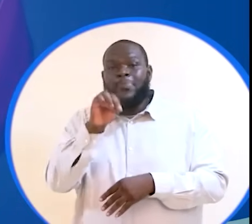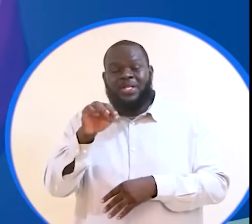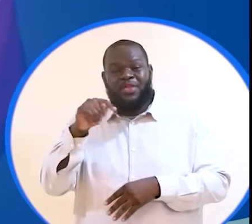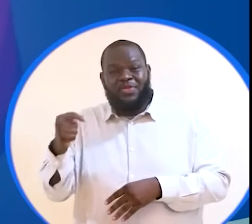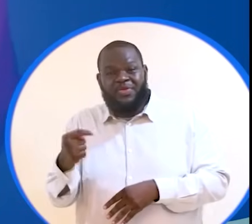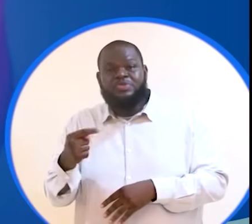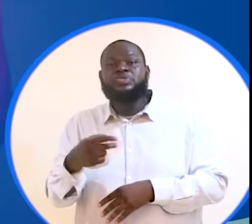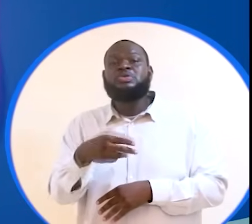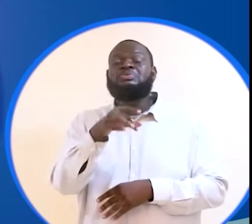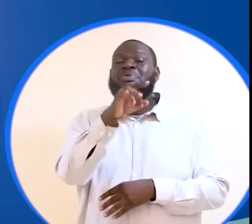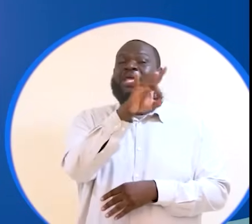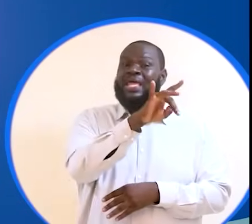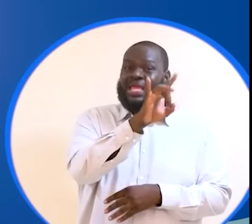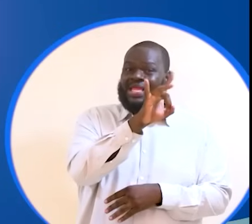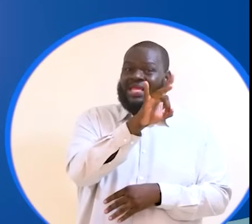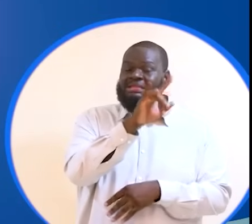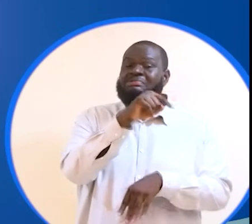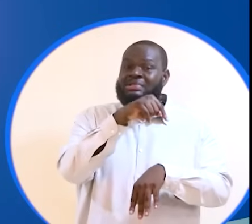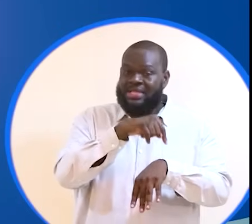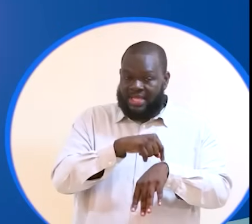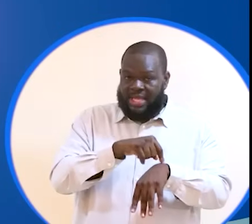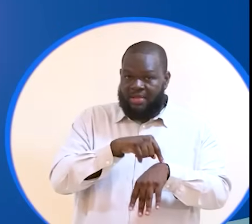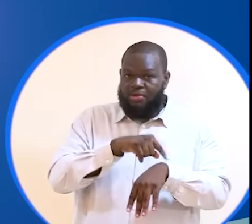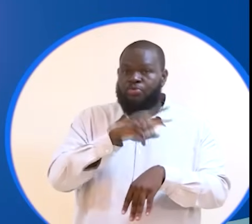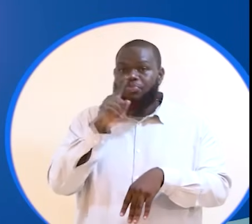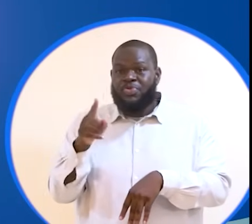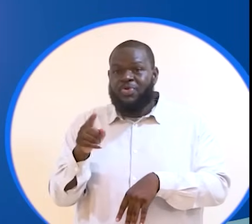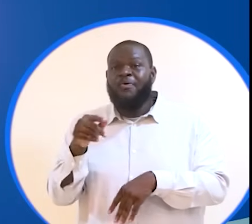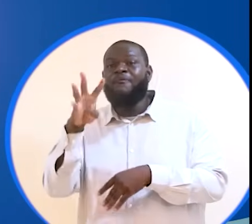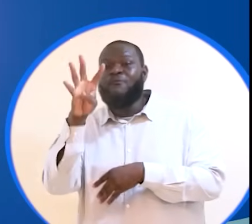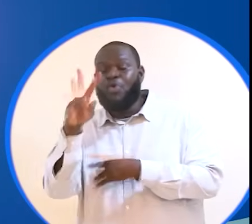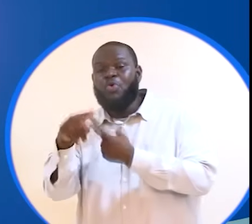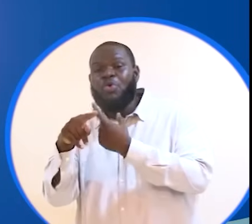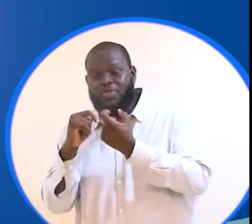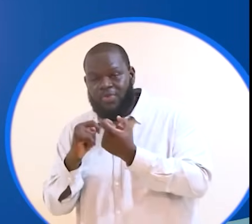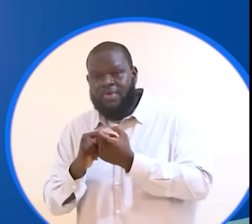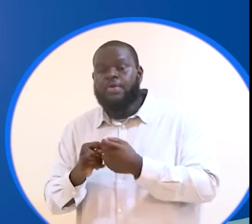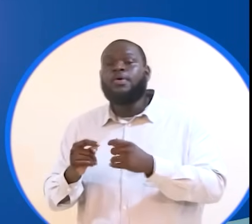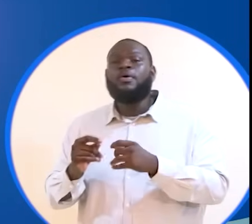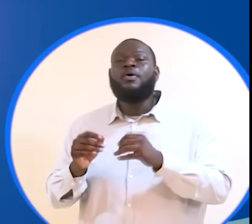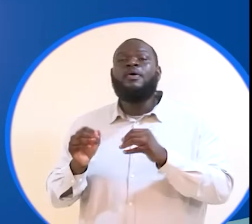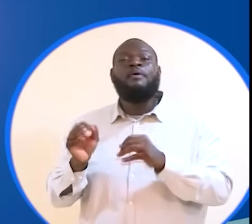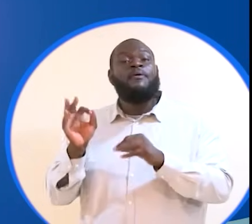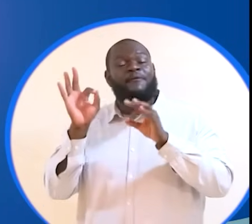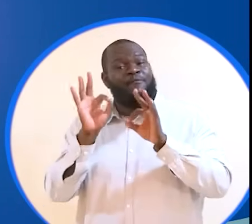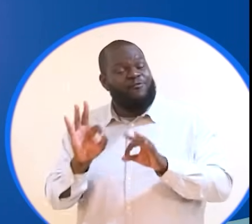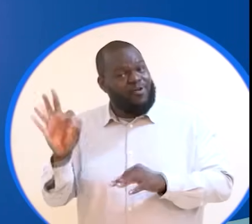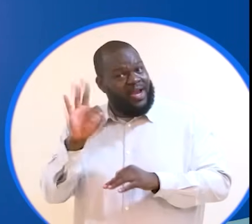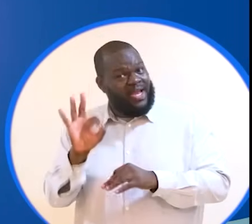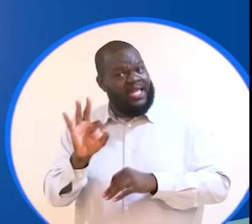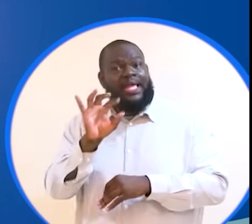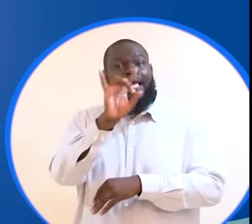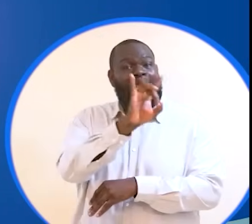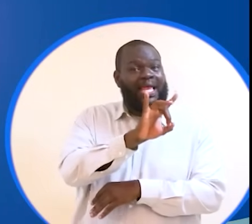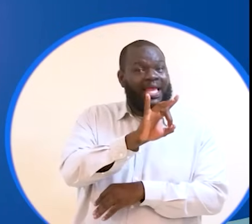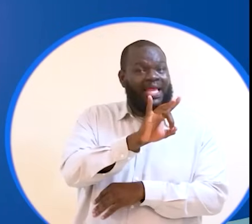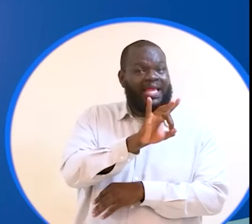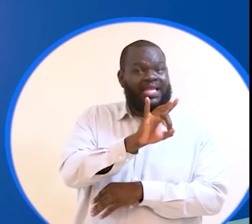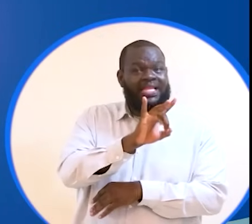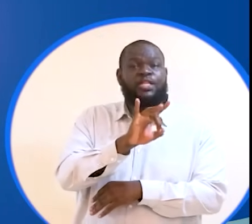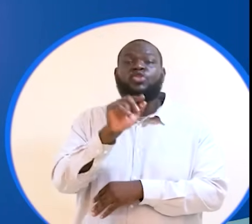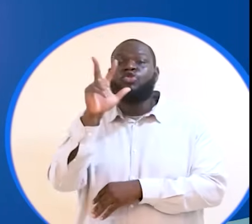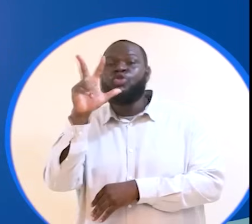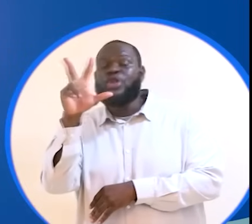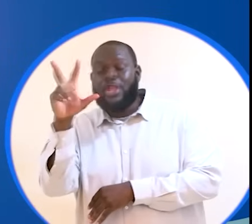Thursday, 8 to 12 hours, 13 hours to 16 hours, 30, and Friday from 8 to 12 hours and 13 to 15